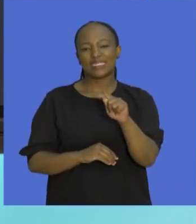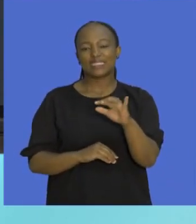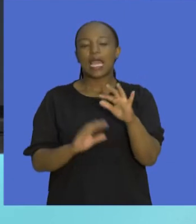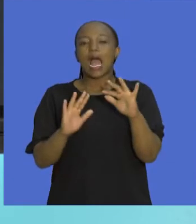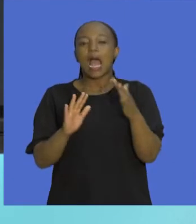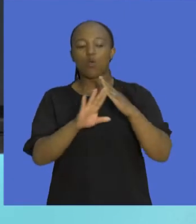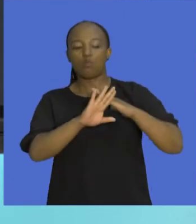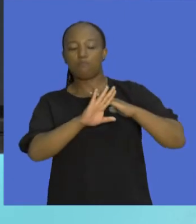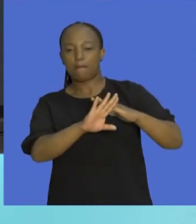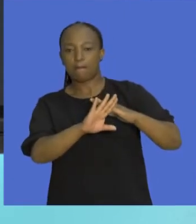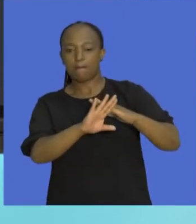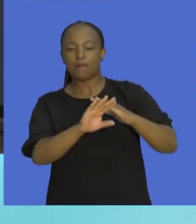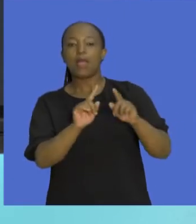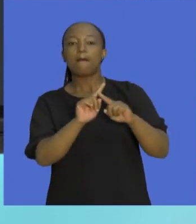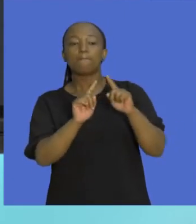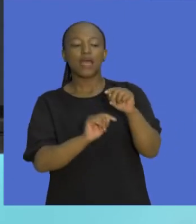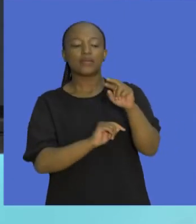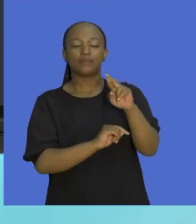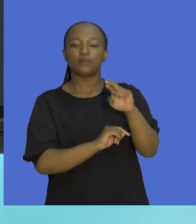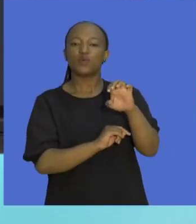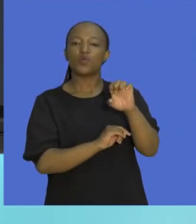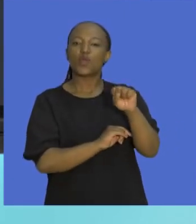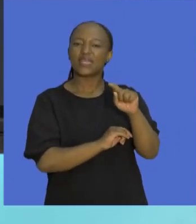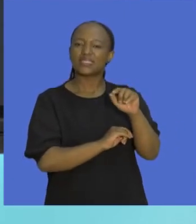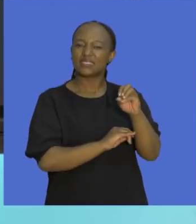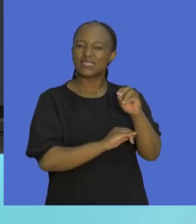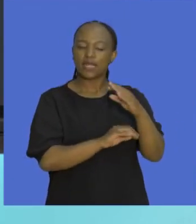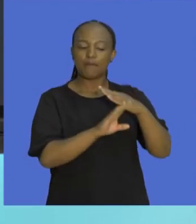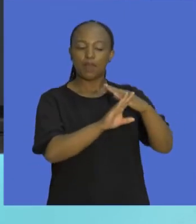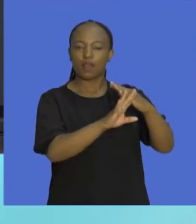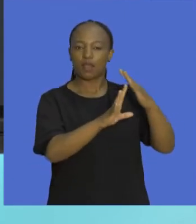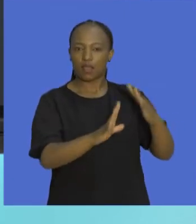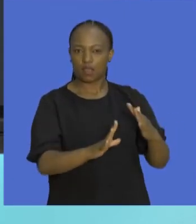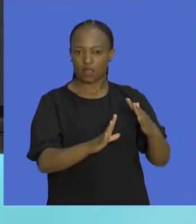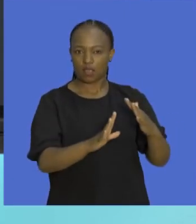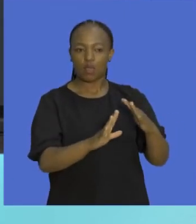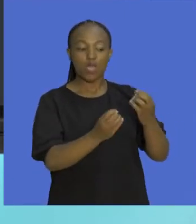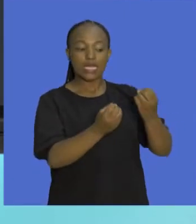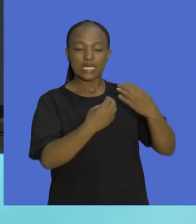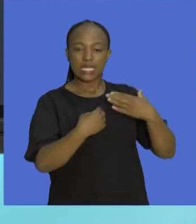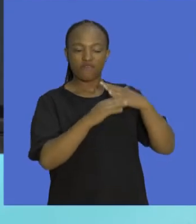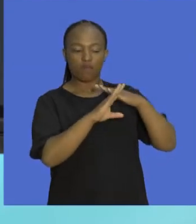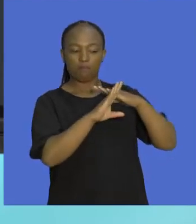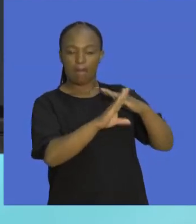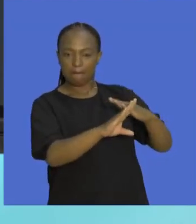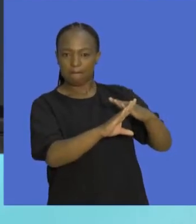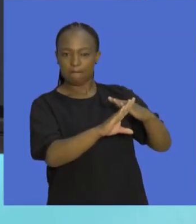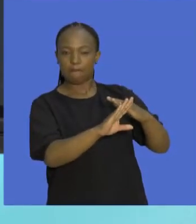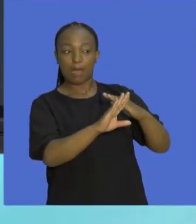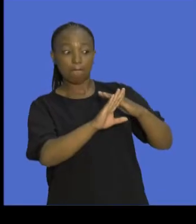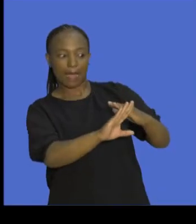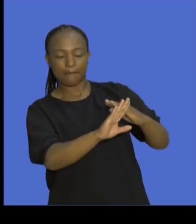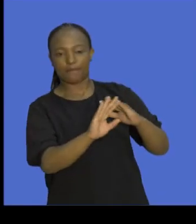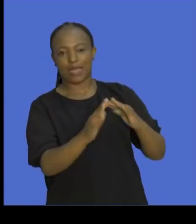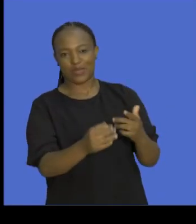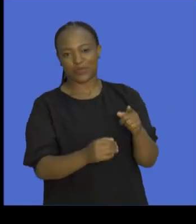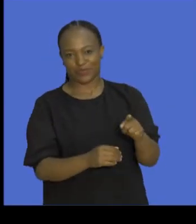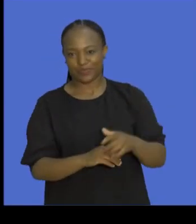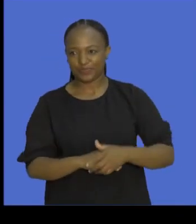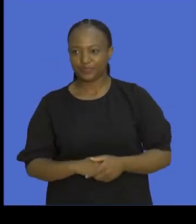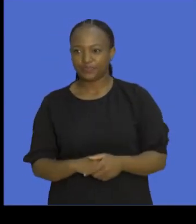while a resistor, it's a component or a device that will offer a resistance in a circuit, right? So